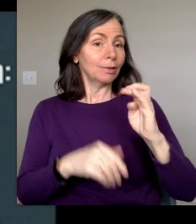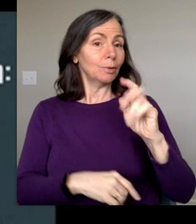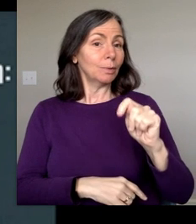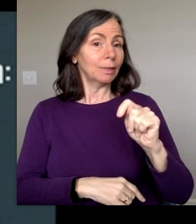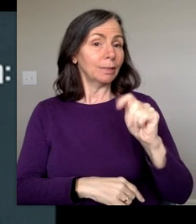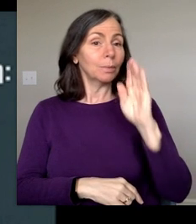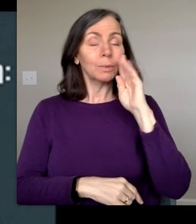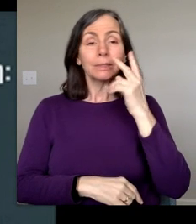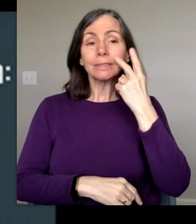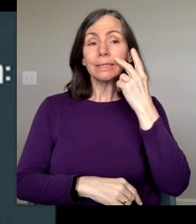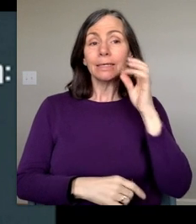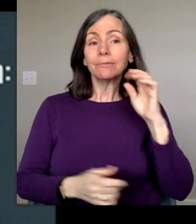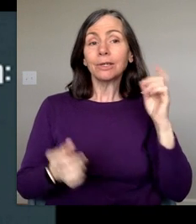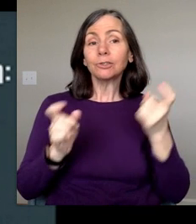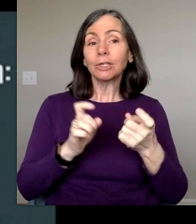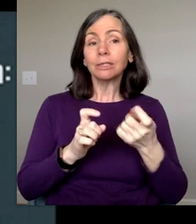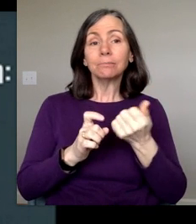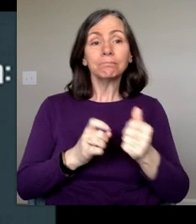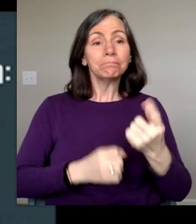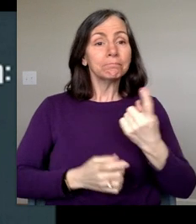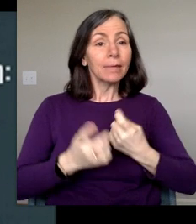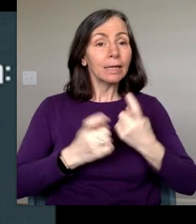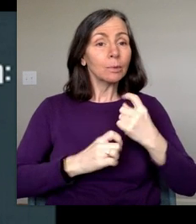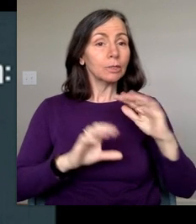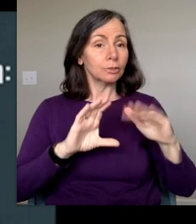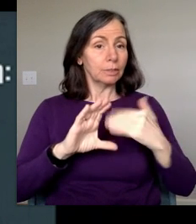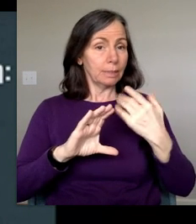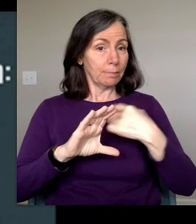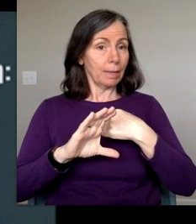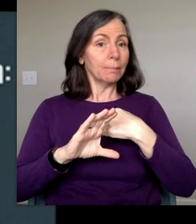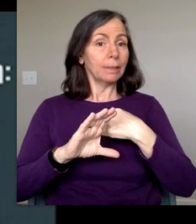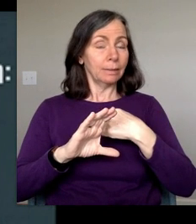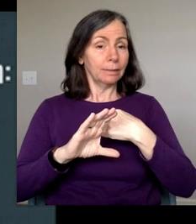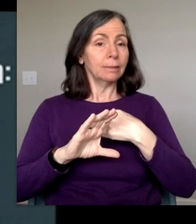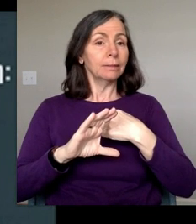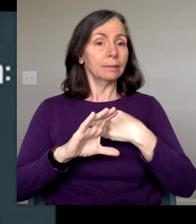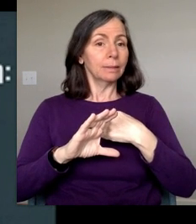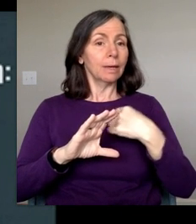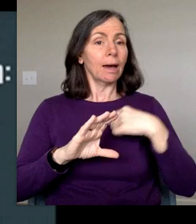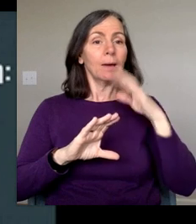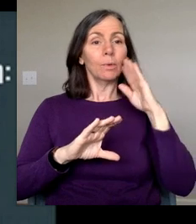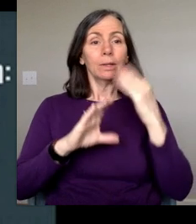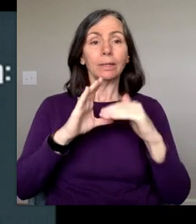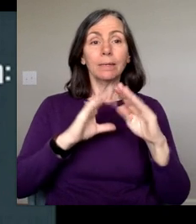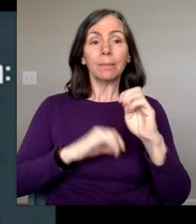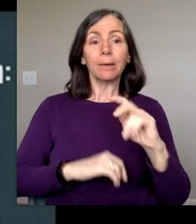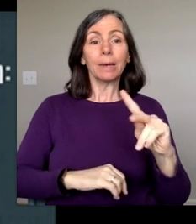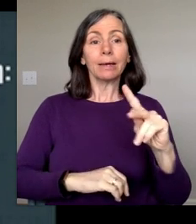Any questions, send an email, and I will get back to you.